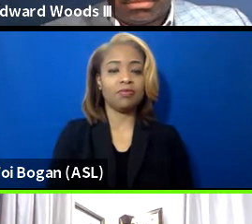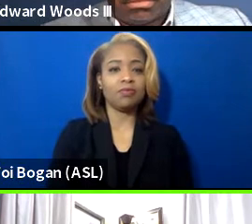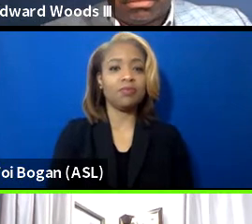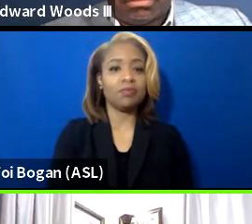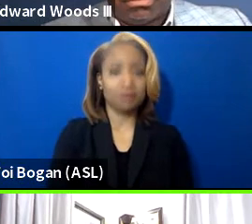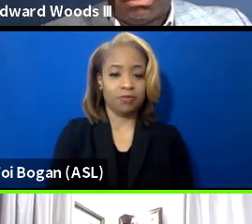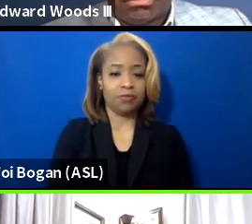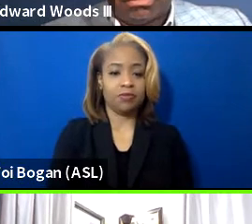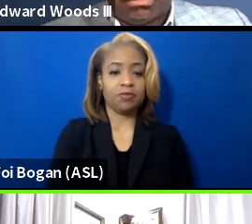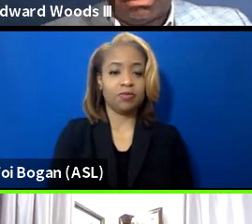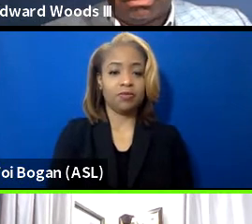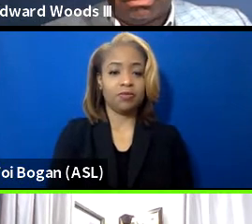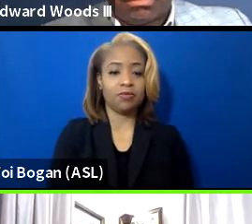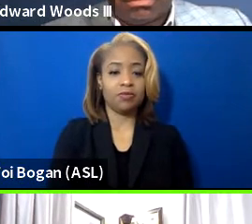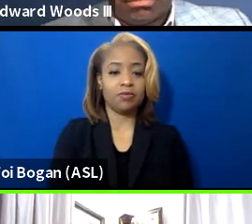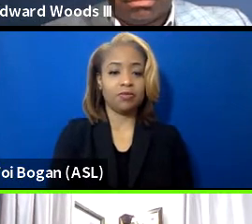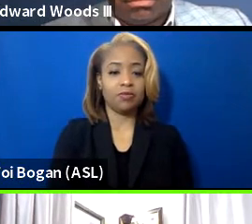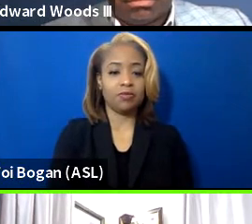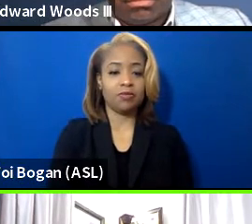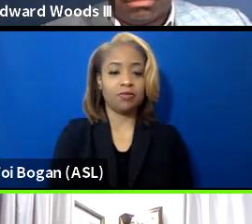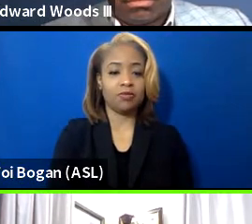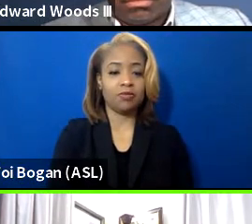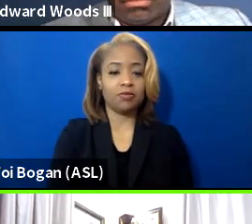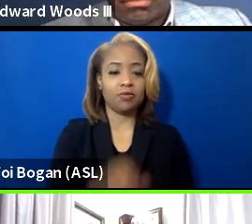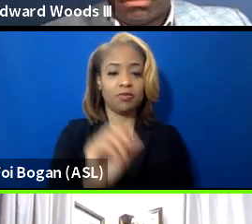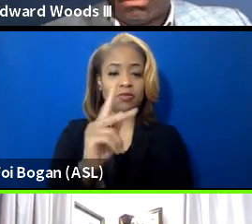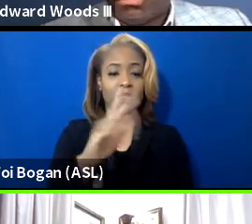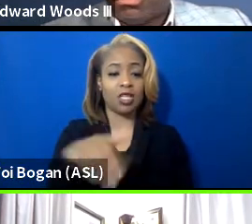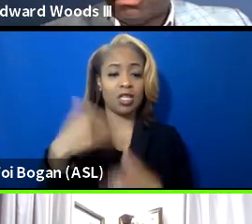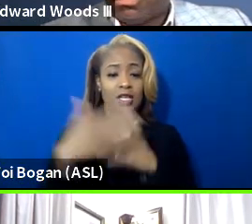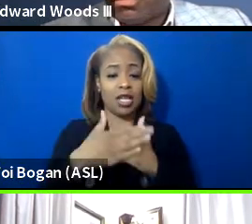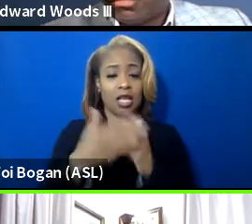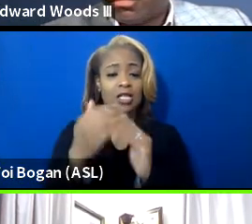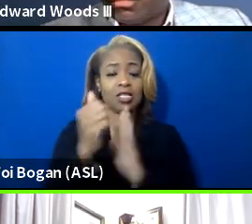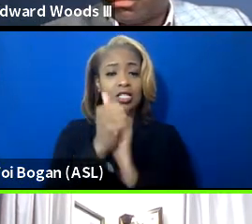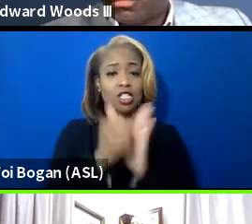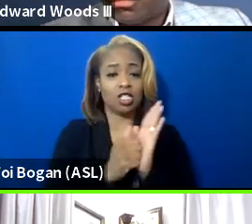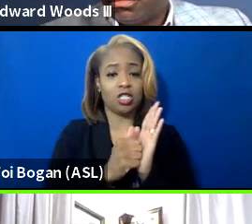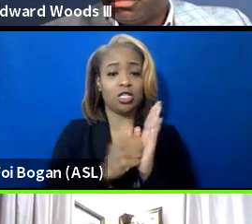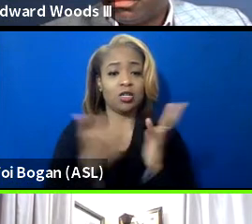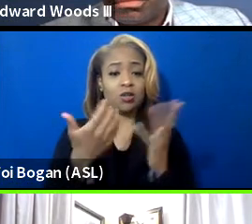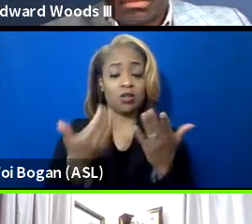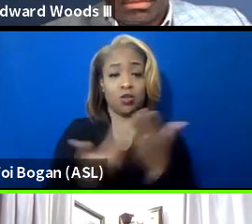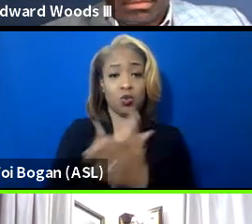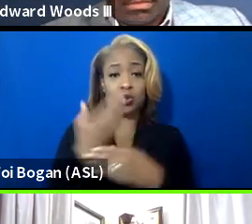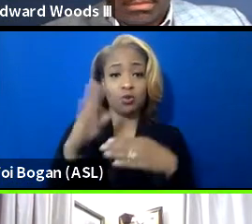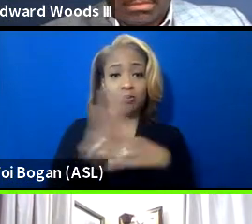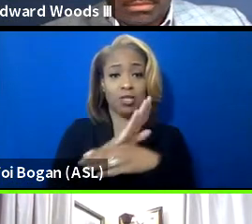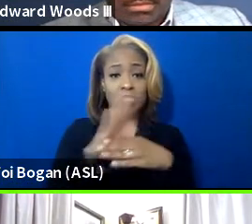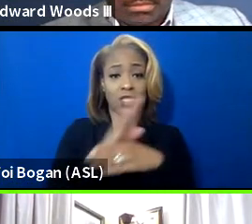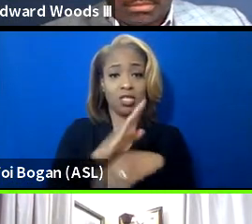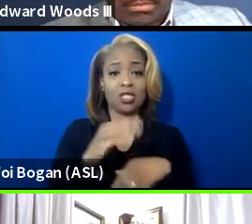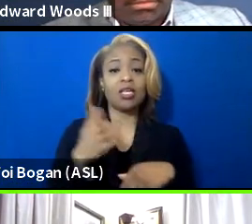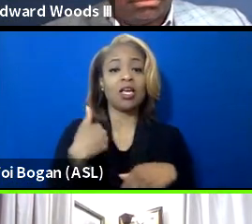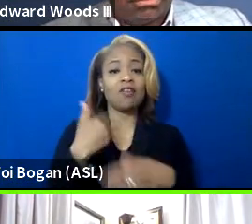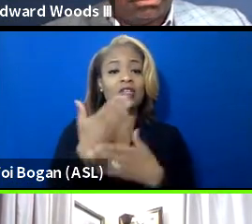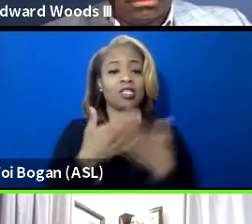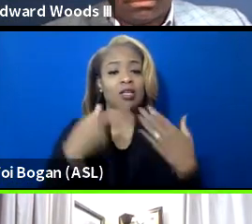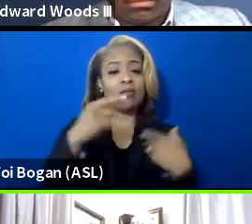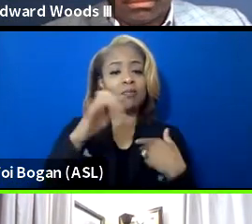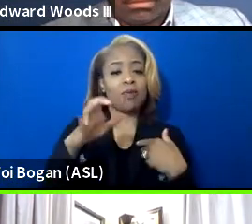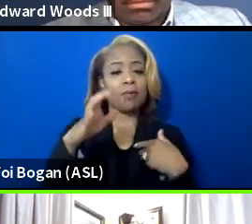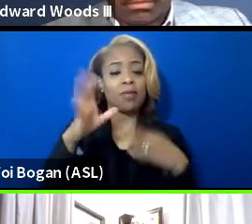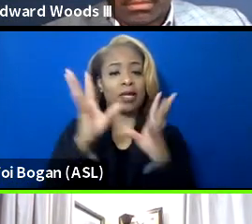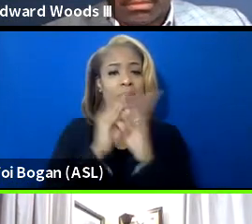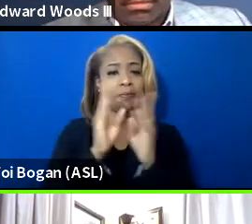Okay. Our next item on the agenda is new business. We have some public hearing